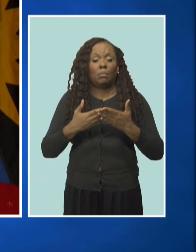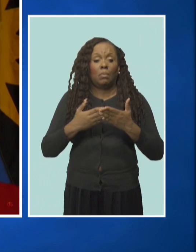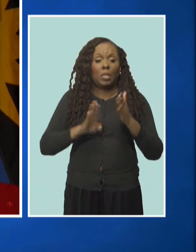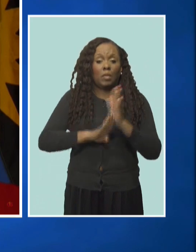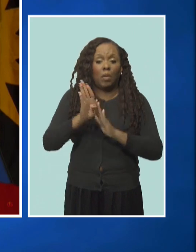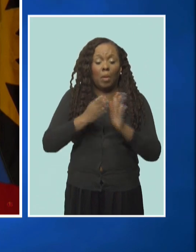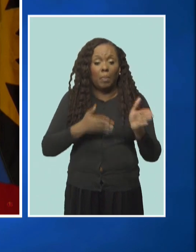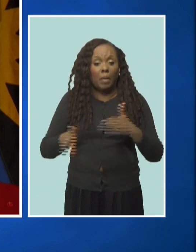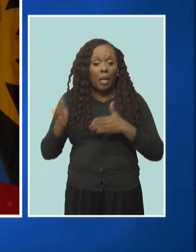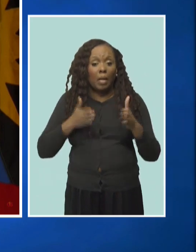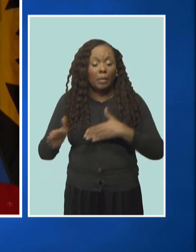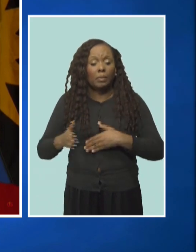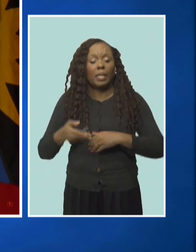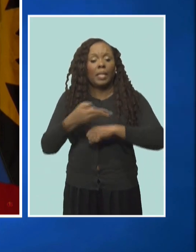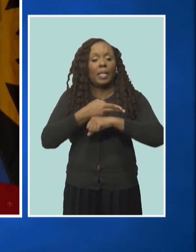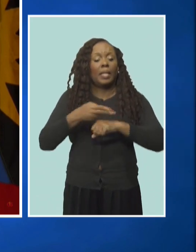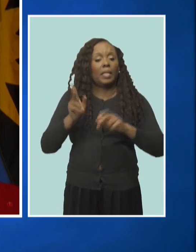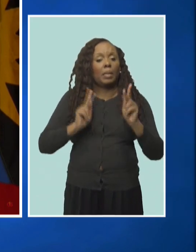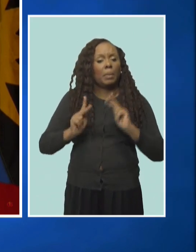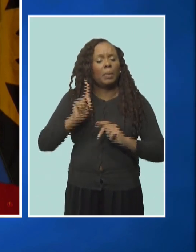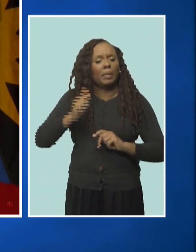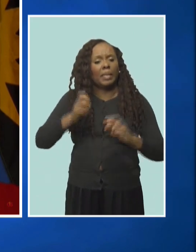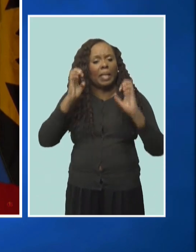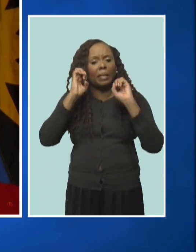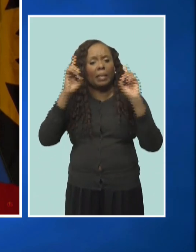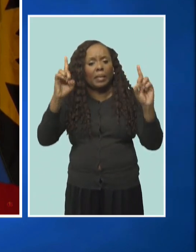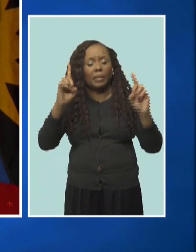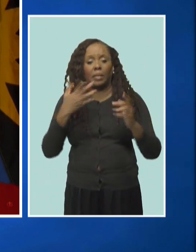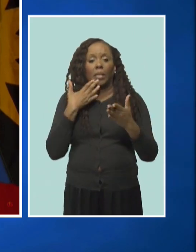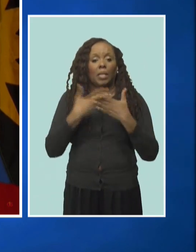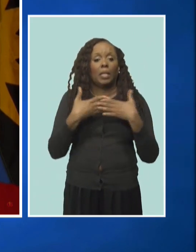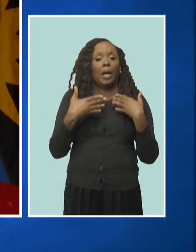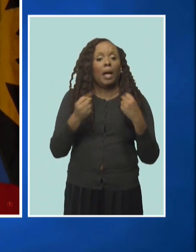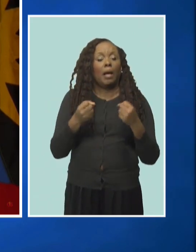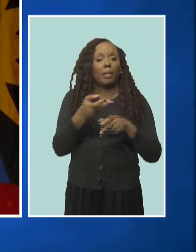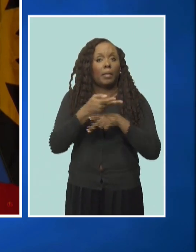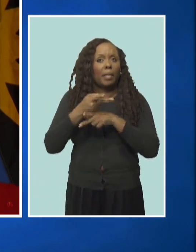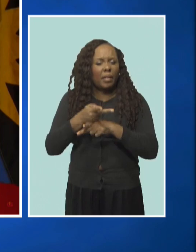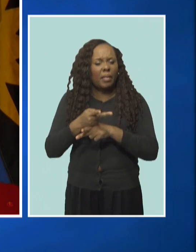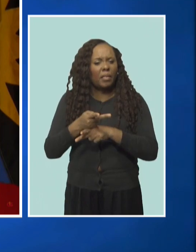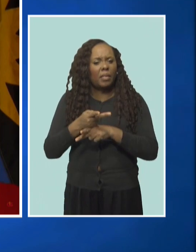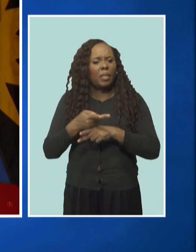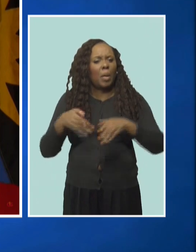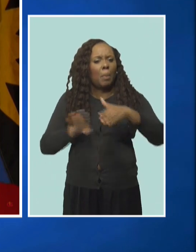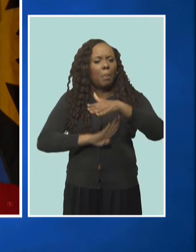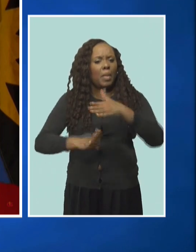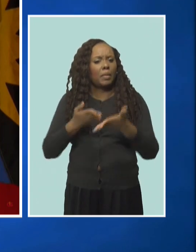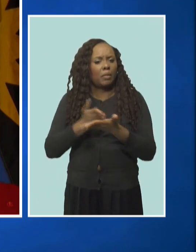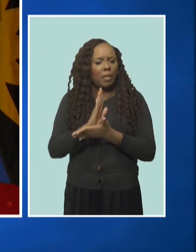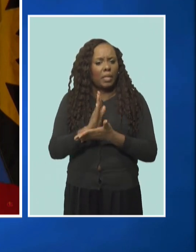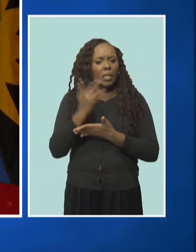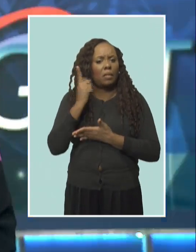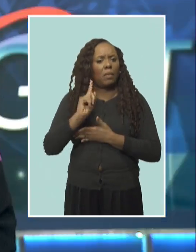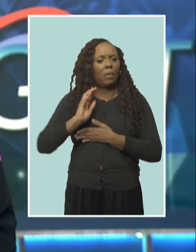of education and access to health care and all of the other basic rights that we fight for our own